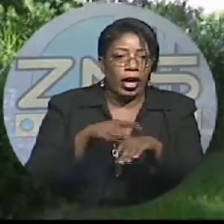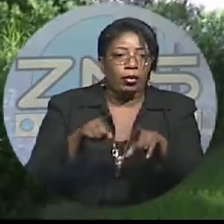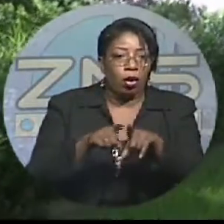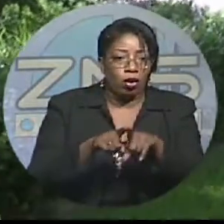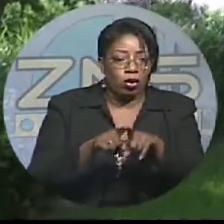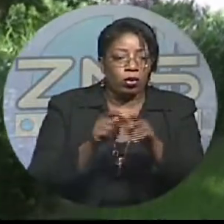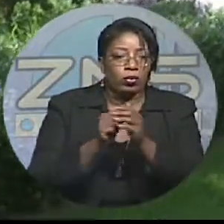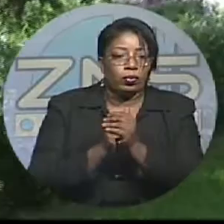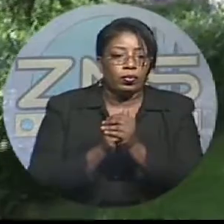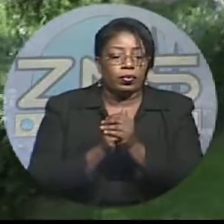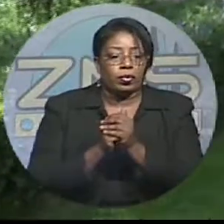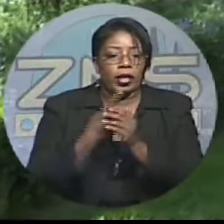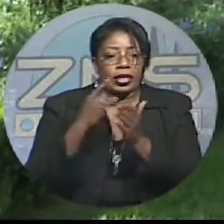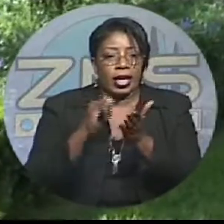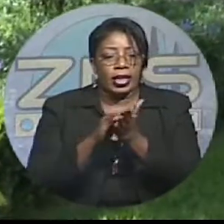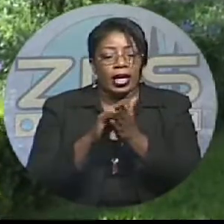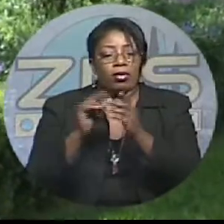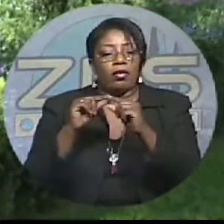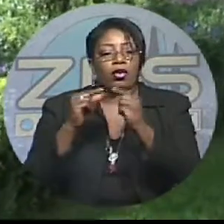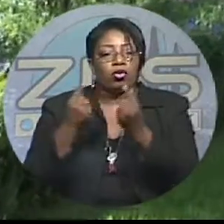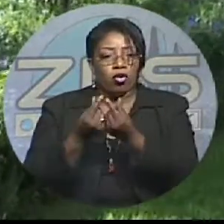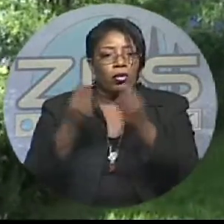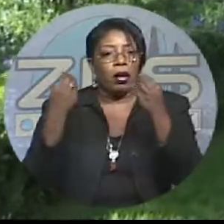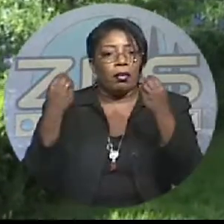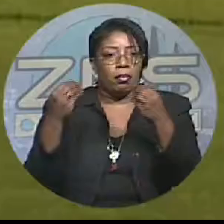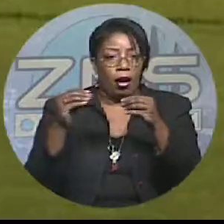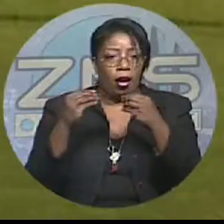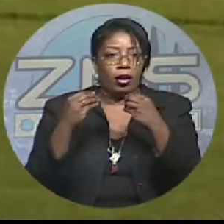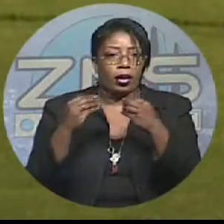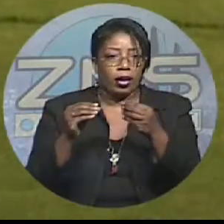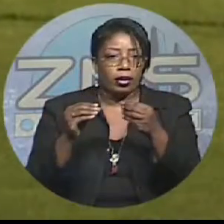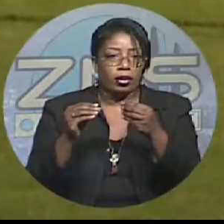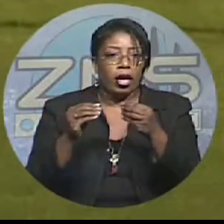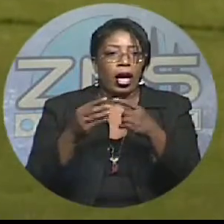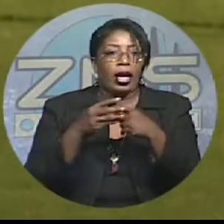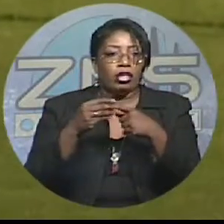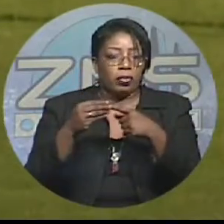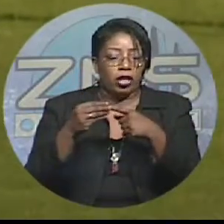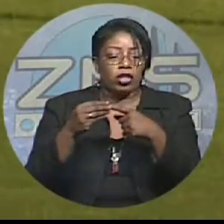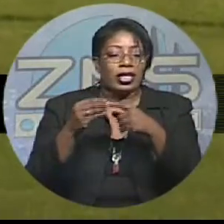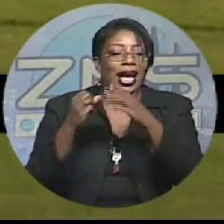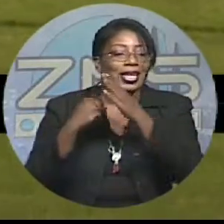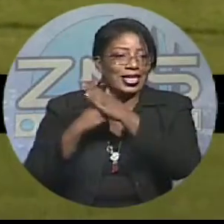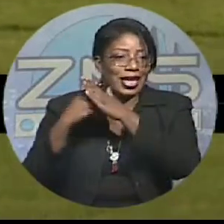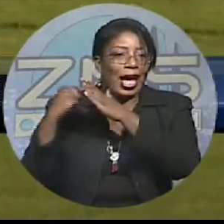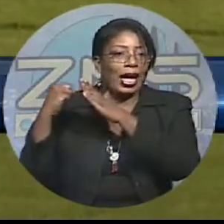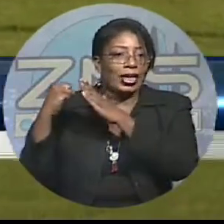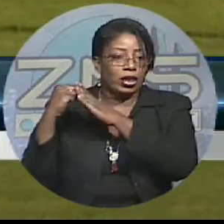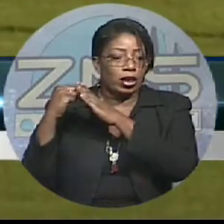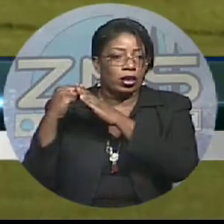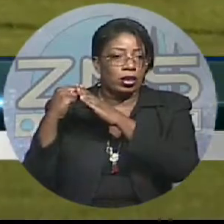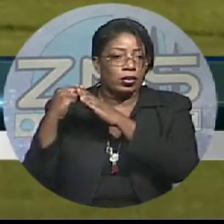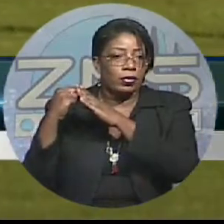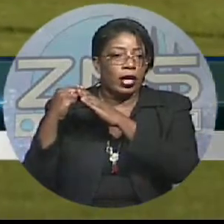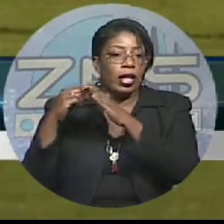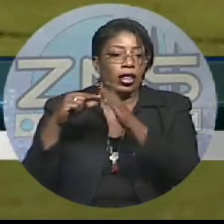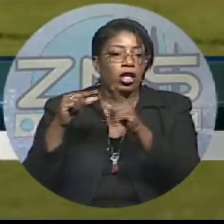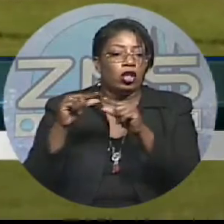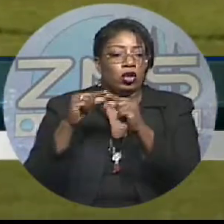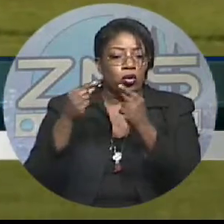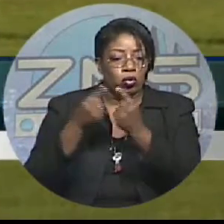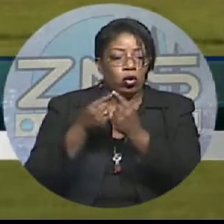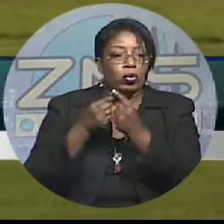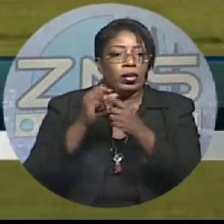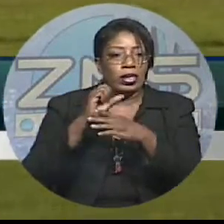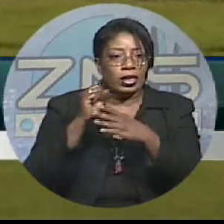important market for us is the groups market and the incentive market, especially at Sandals Emerald Bay in Exuma. The group season really